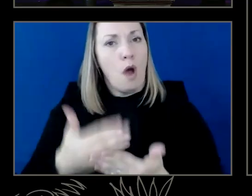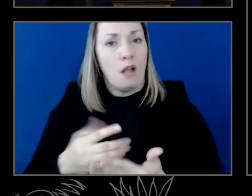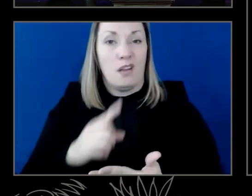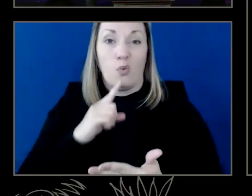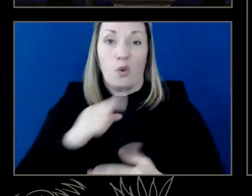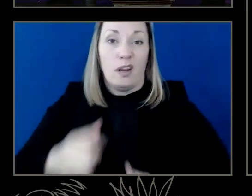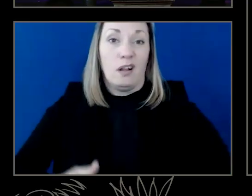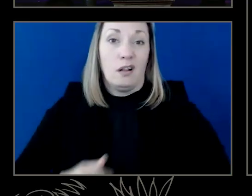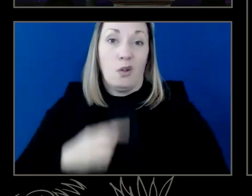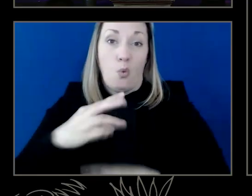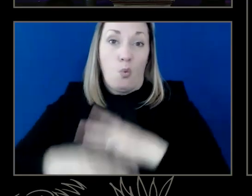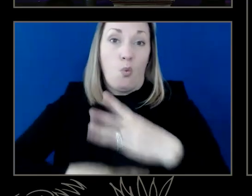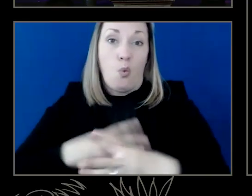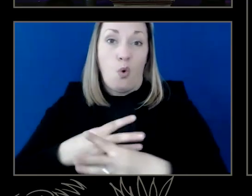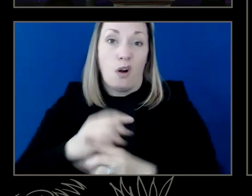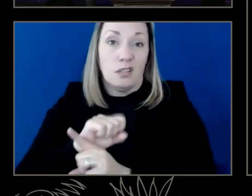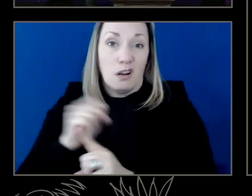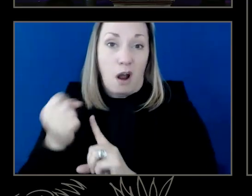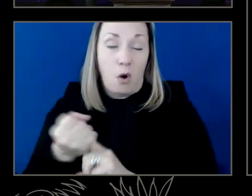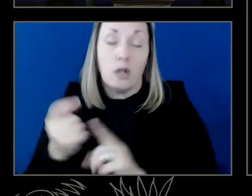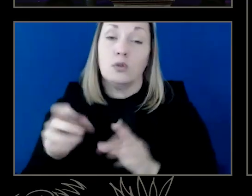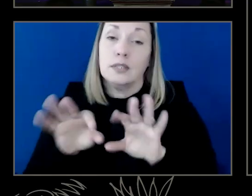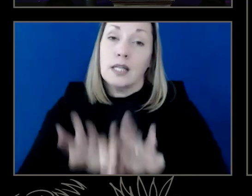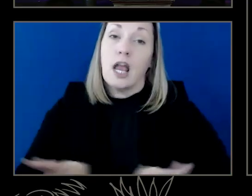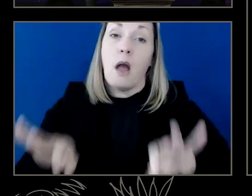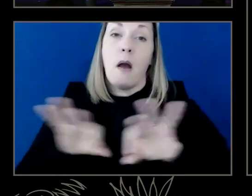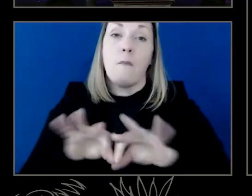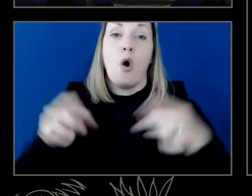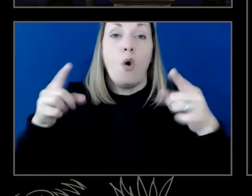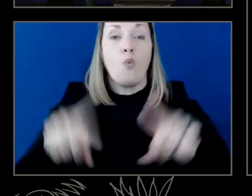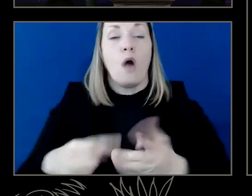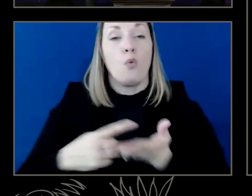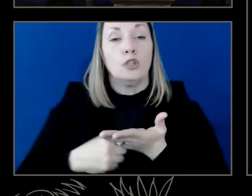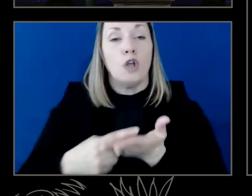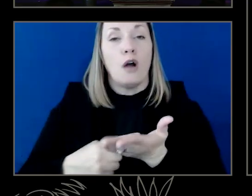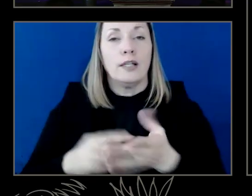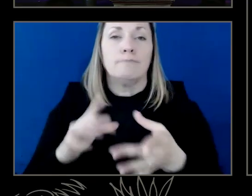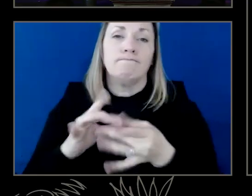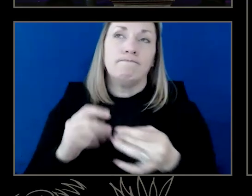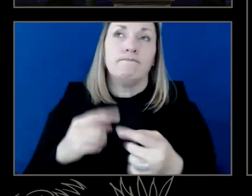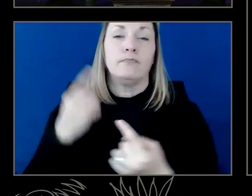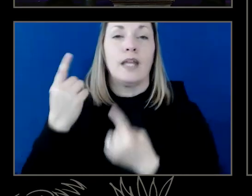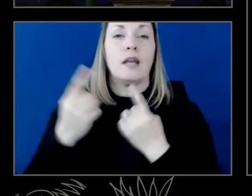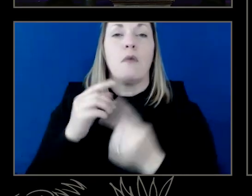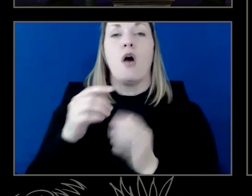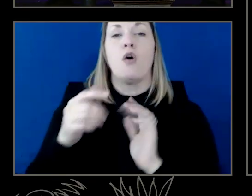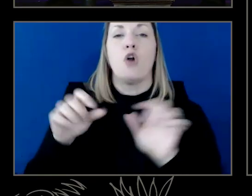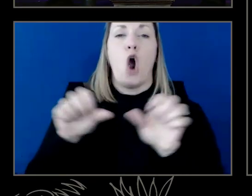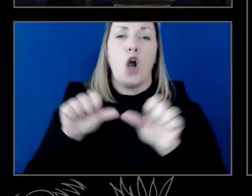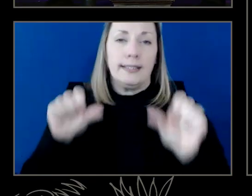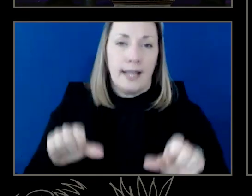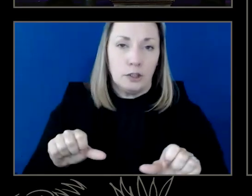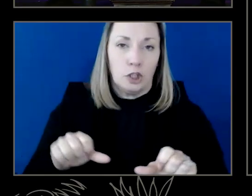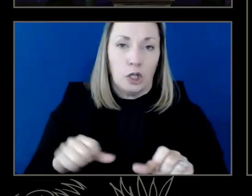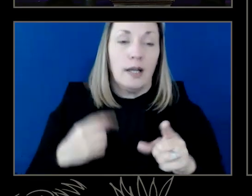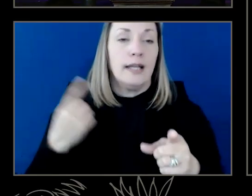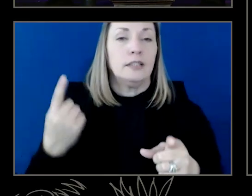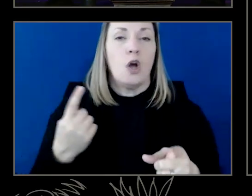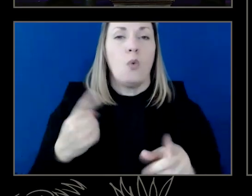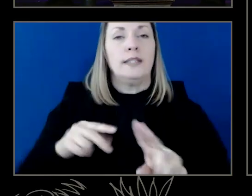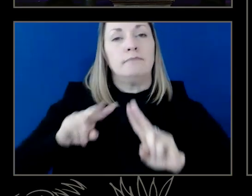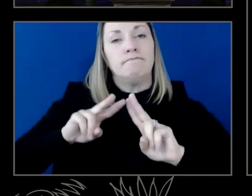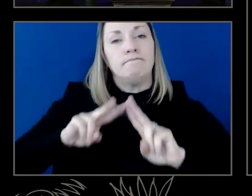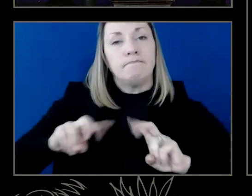real-world scenarios. The important things when we are talking about architecture, it's always